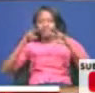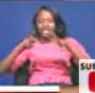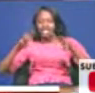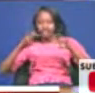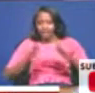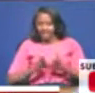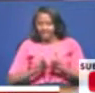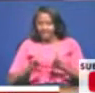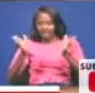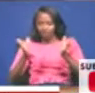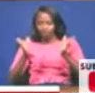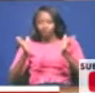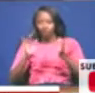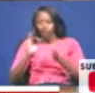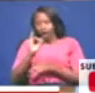Police,